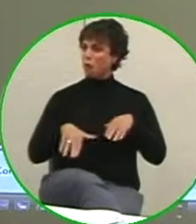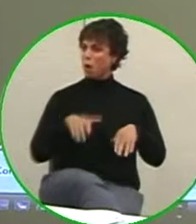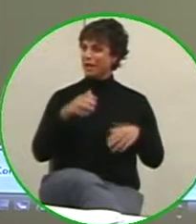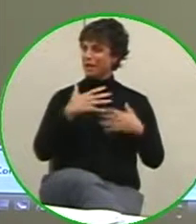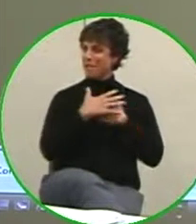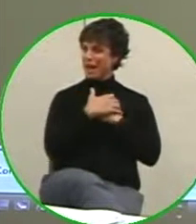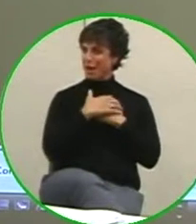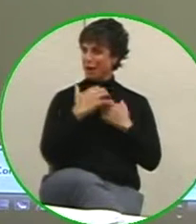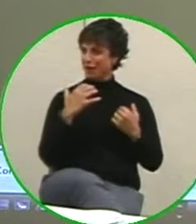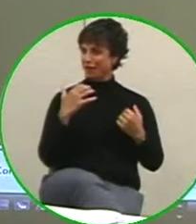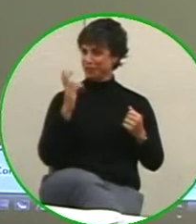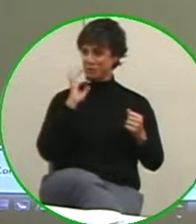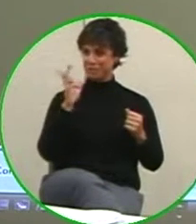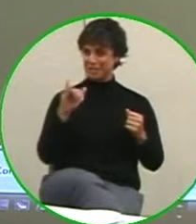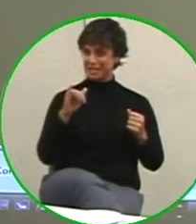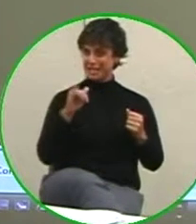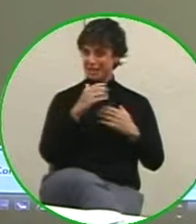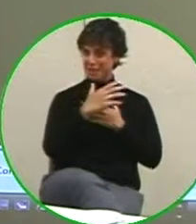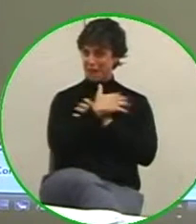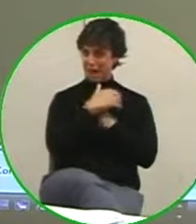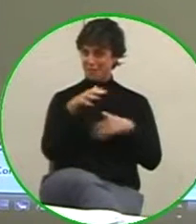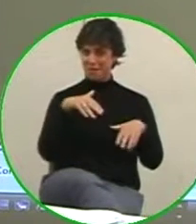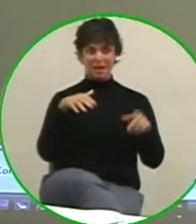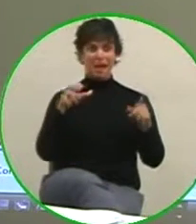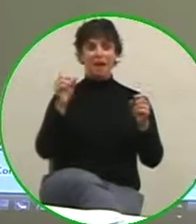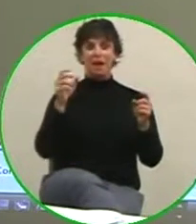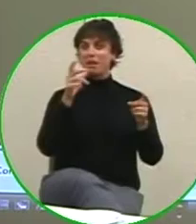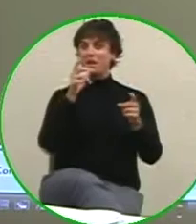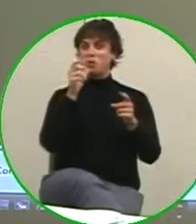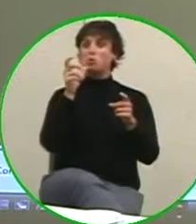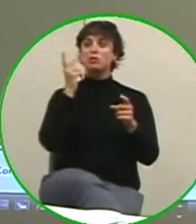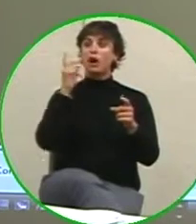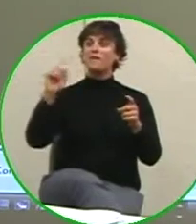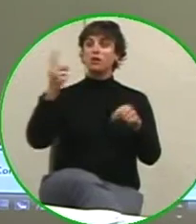How many of you saw the moonwalking bear in the first go-around?